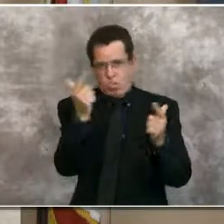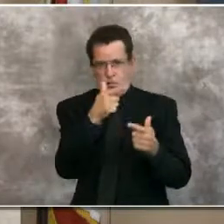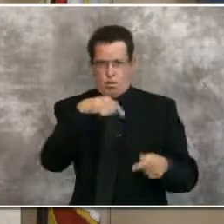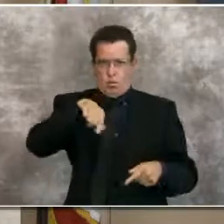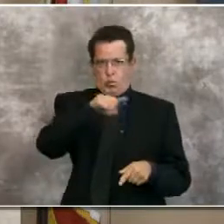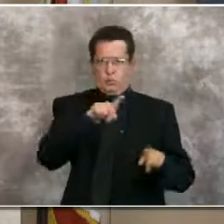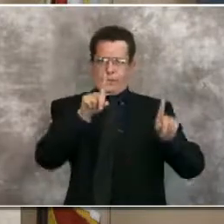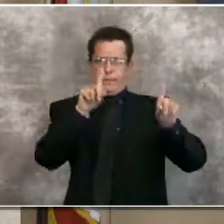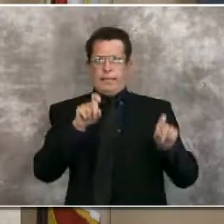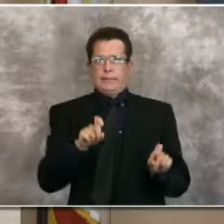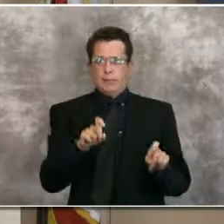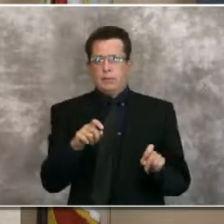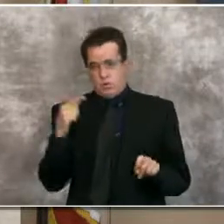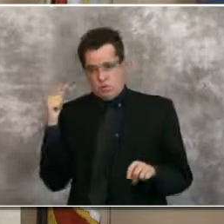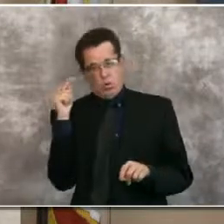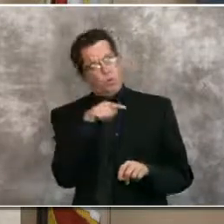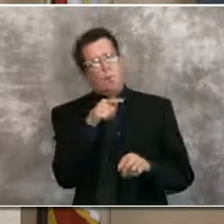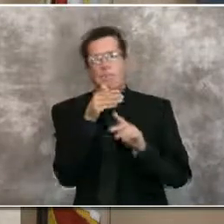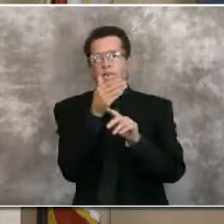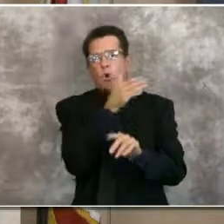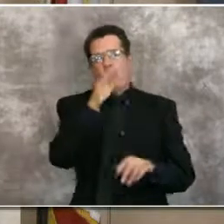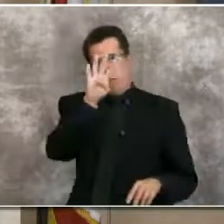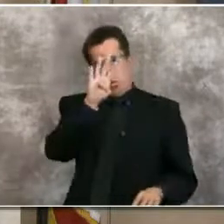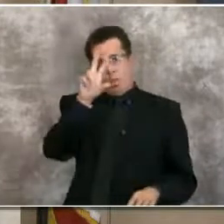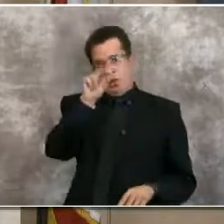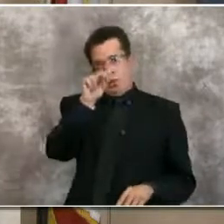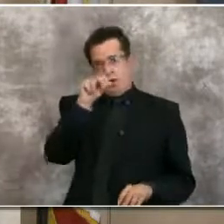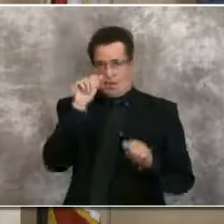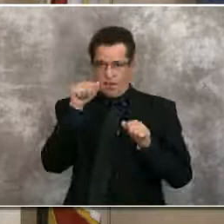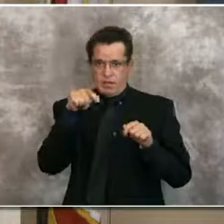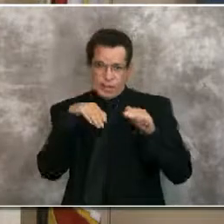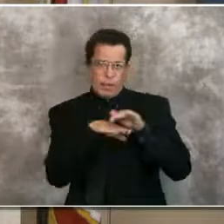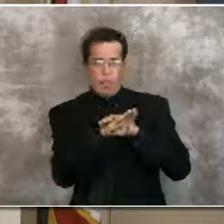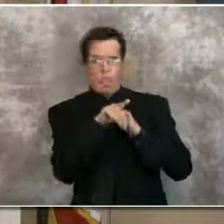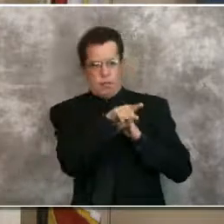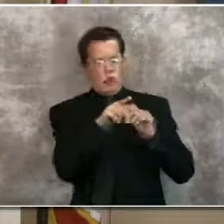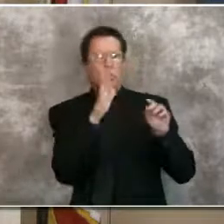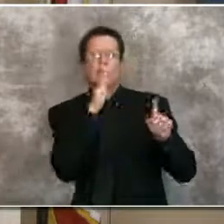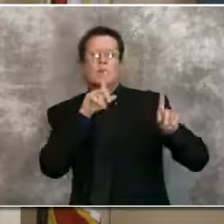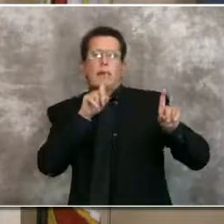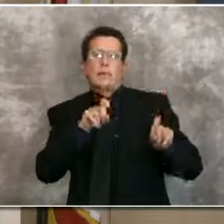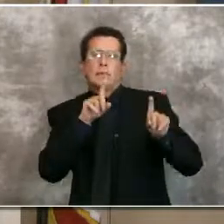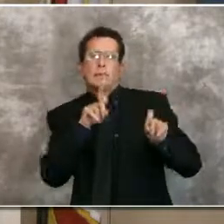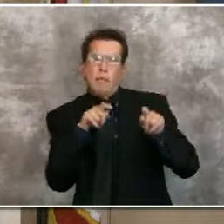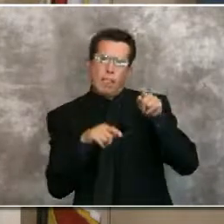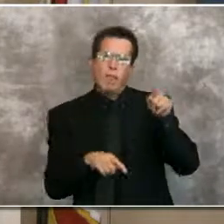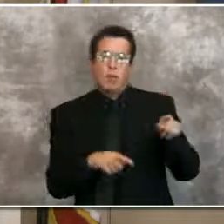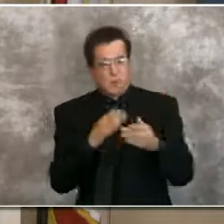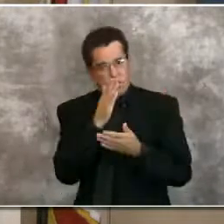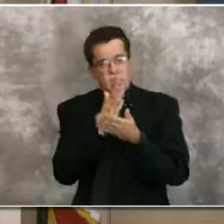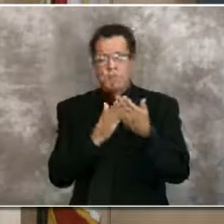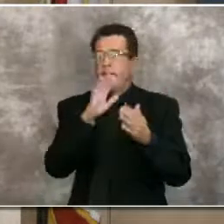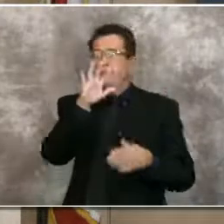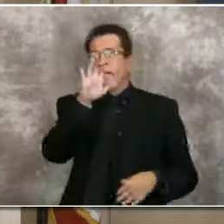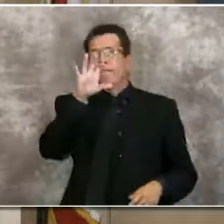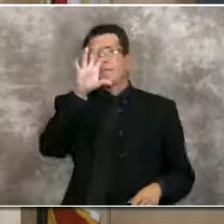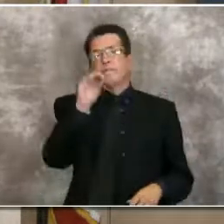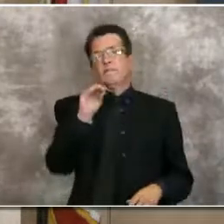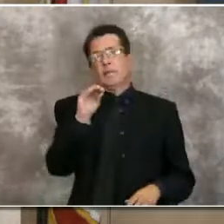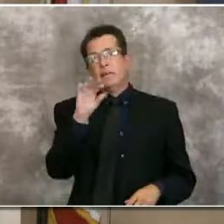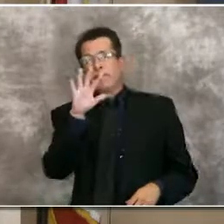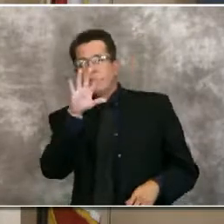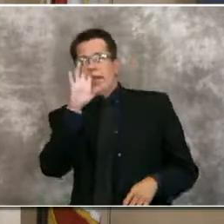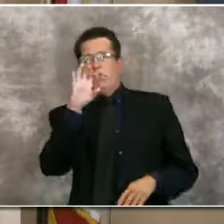And so you have to get there by 4:30, and then how many we do. And so we'll see sometimes on 550, sometimes